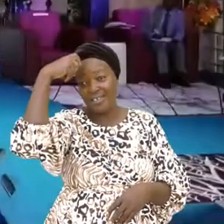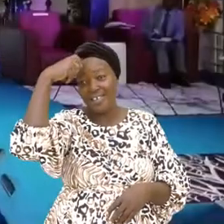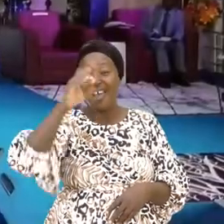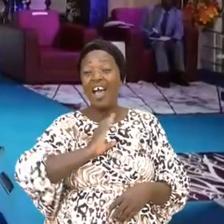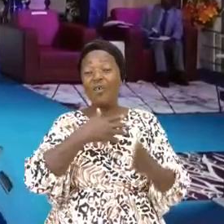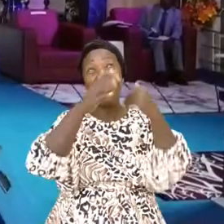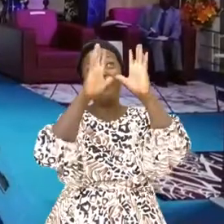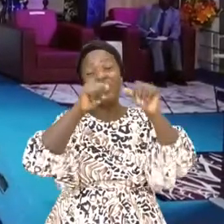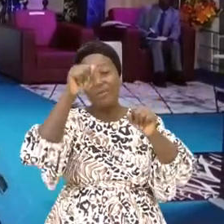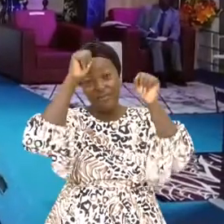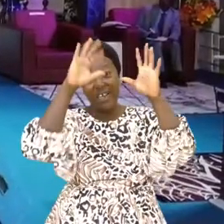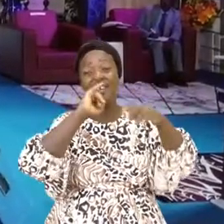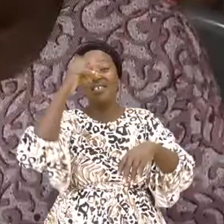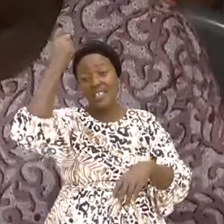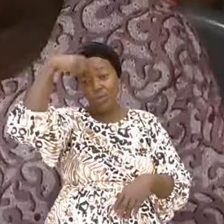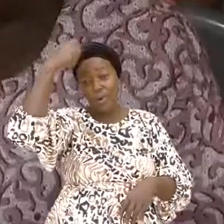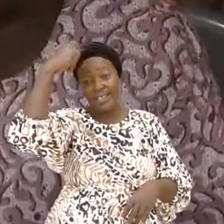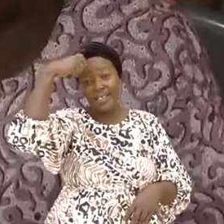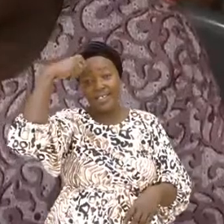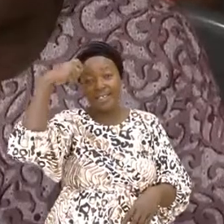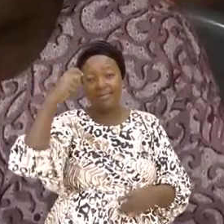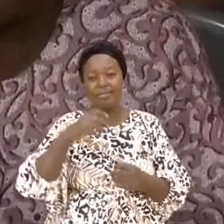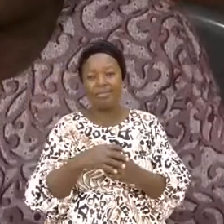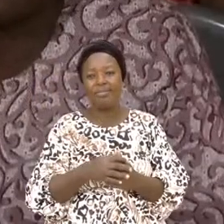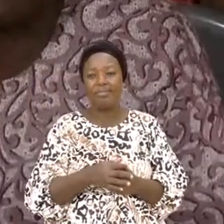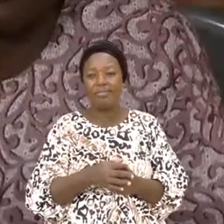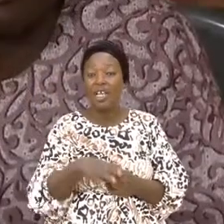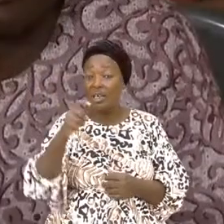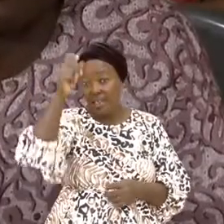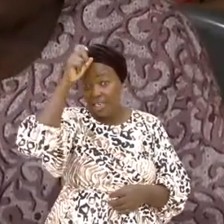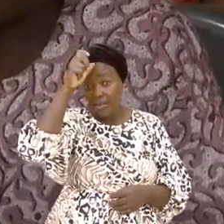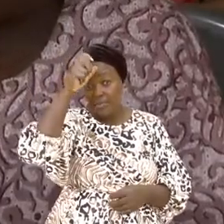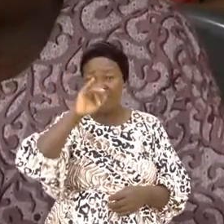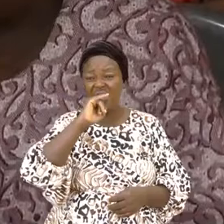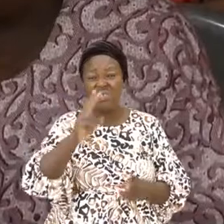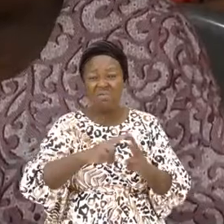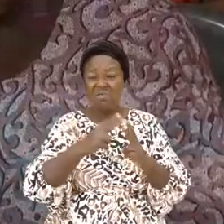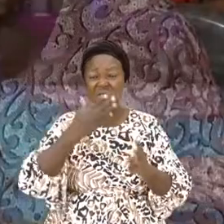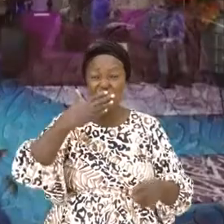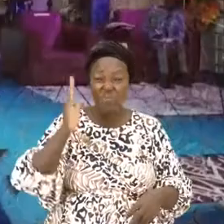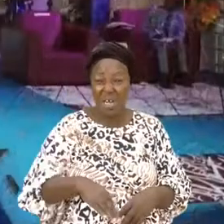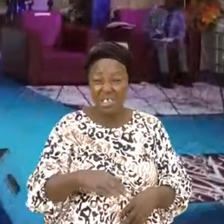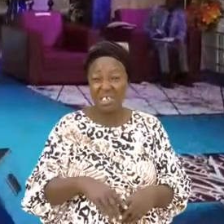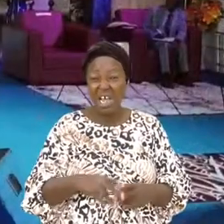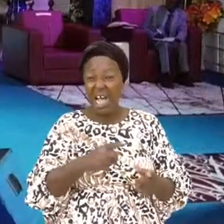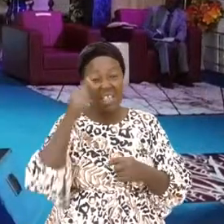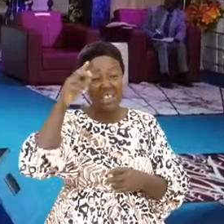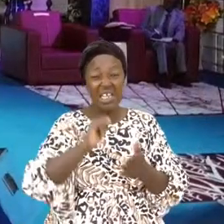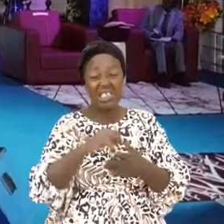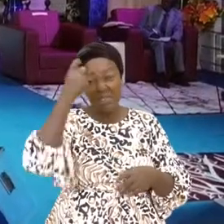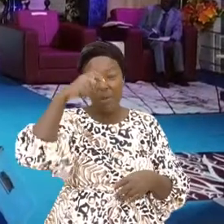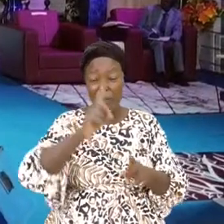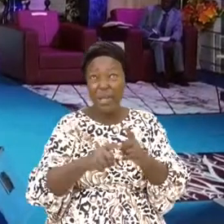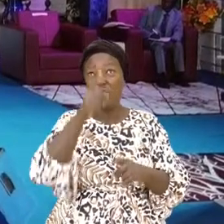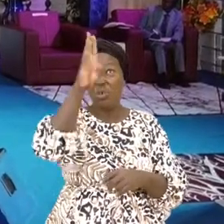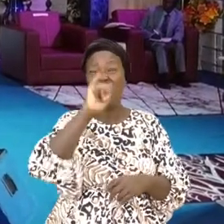Heavenly Father is wise. The devil is cunning. The devil is clever, God